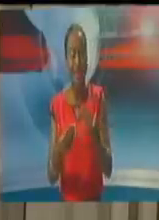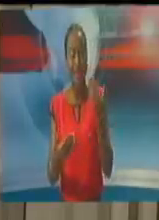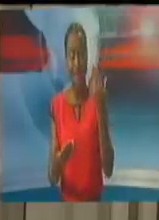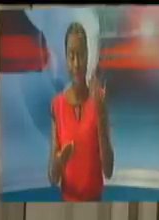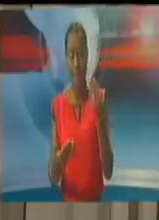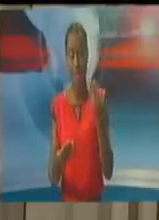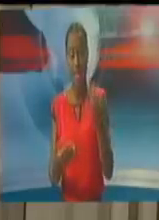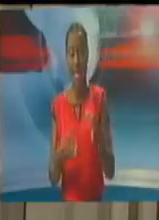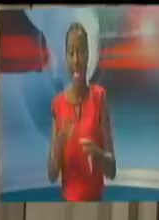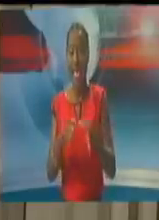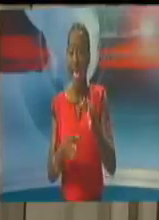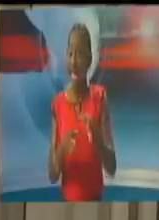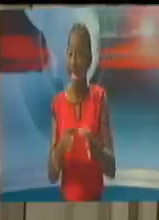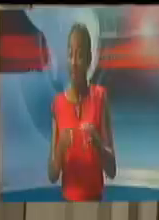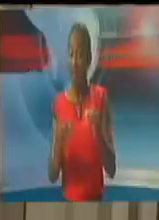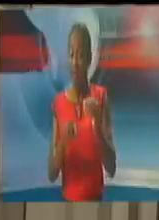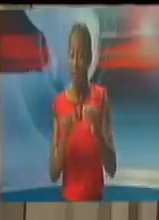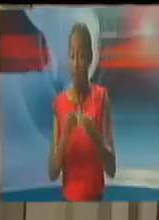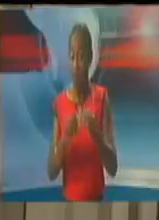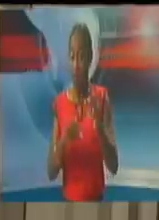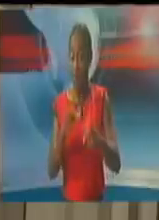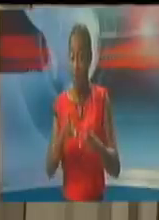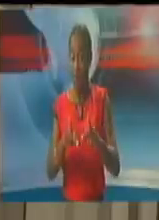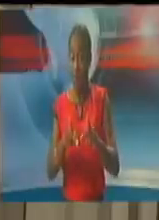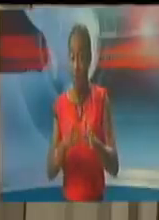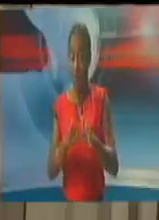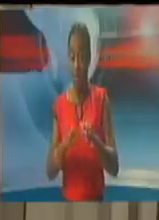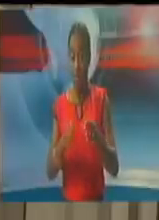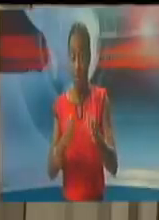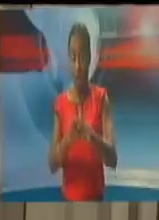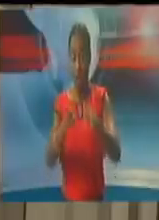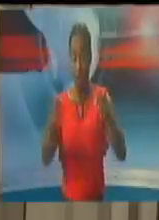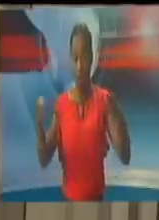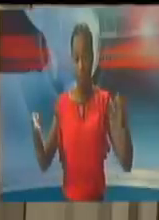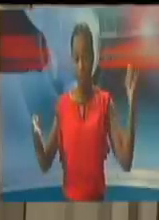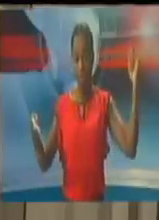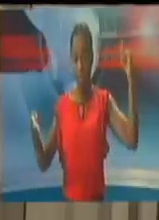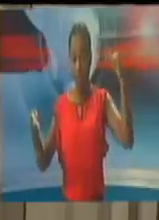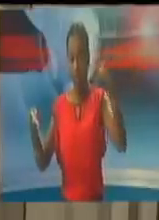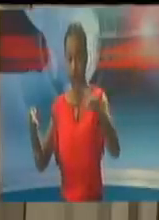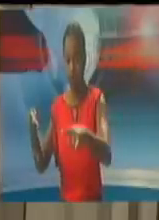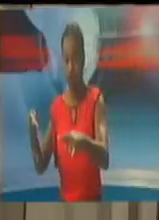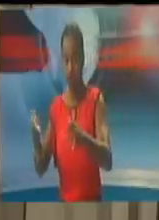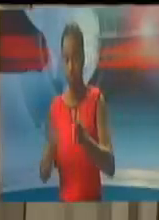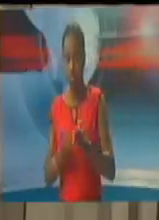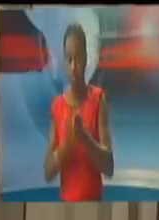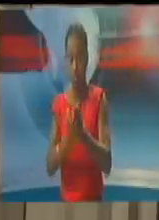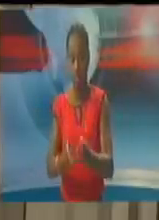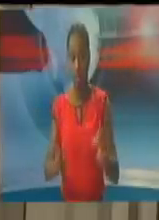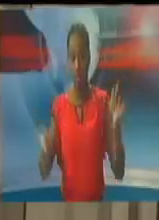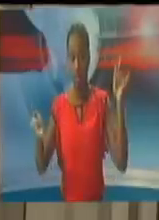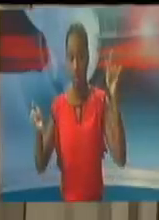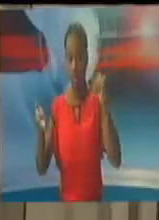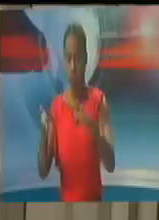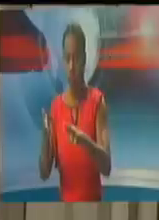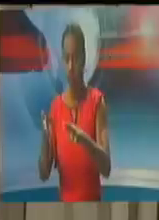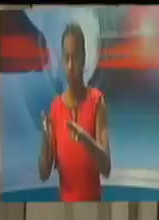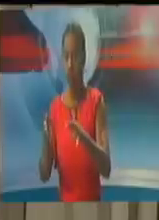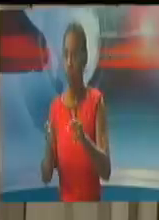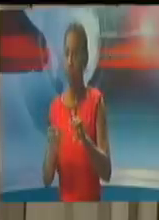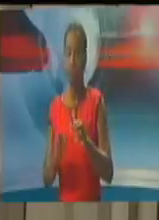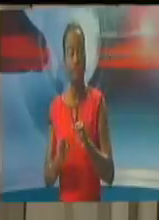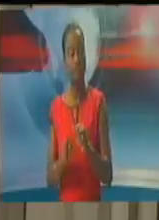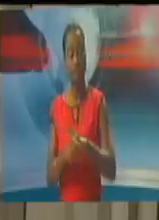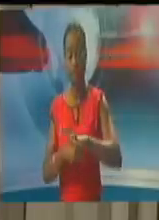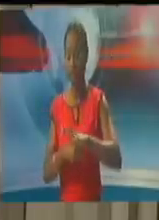Reimportation of this virus into our environment, that is Trinidad and Tobago, will affect all of the population once again.